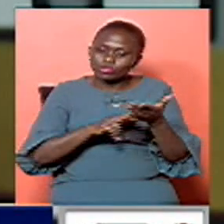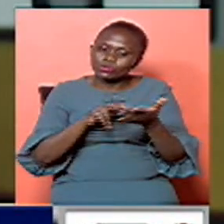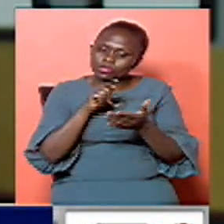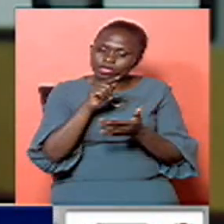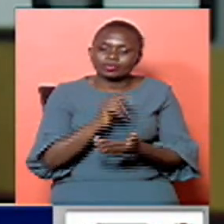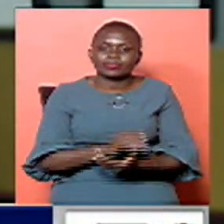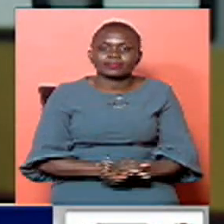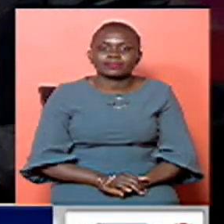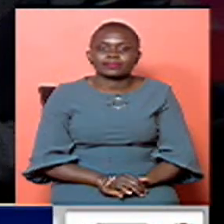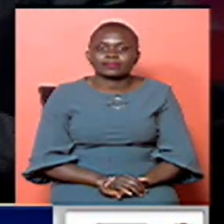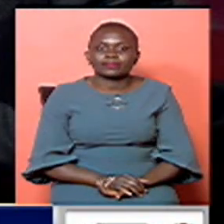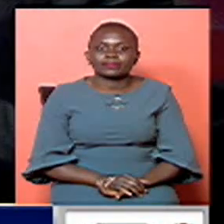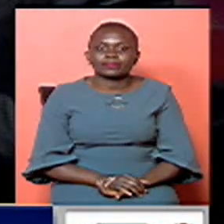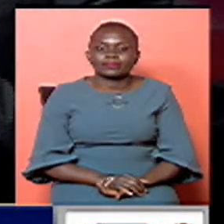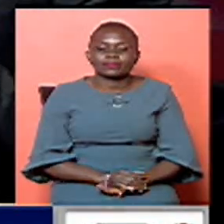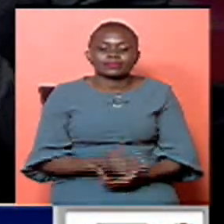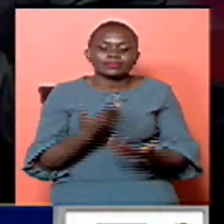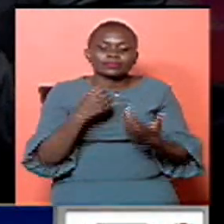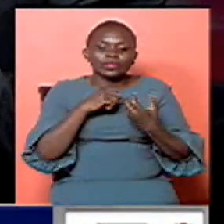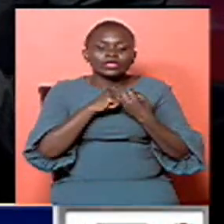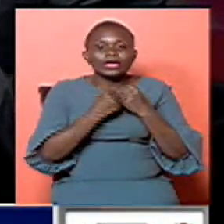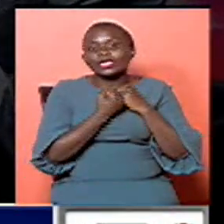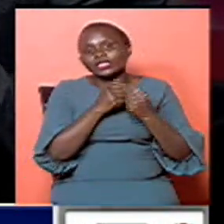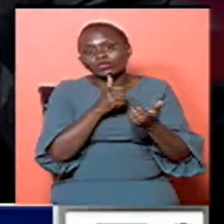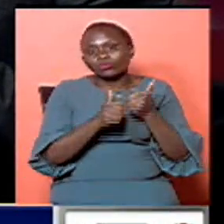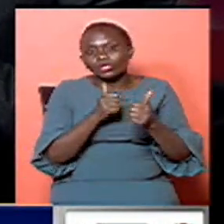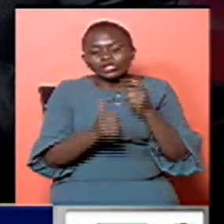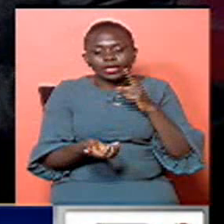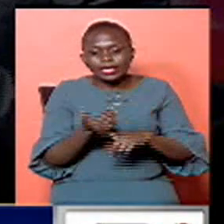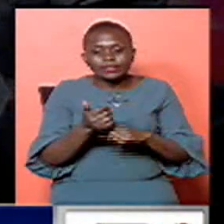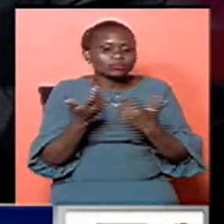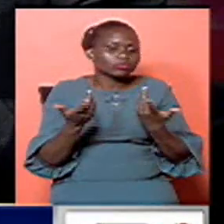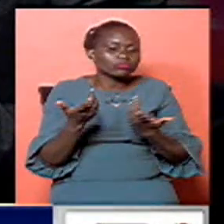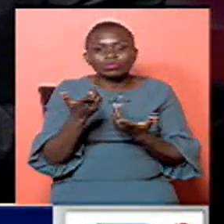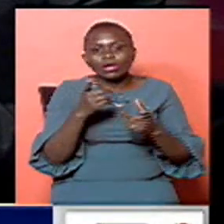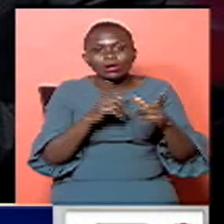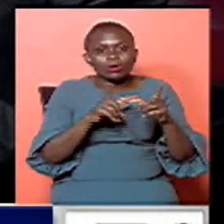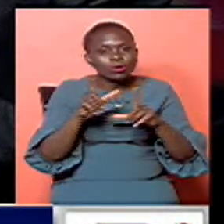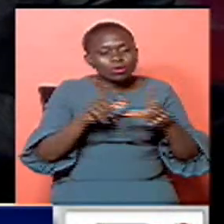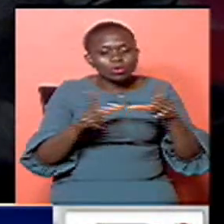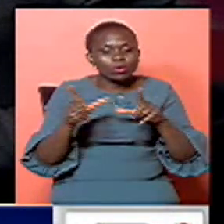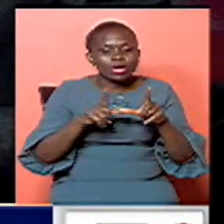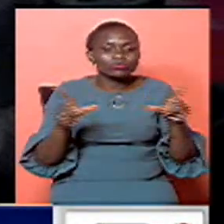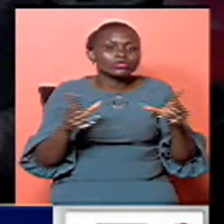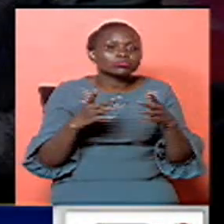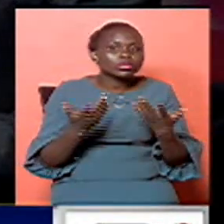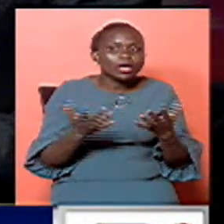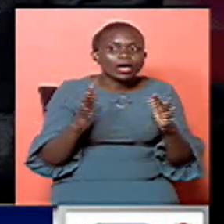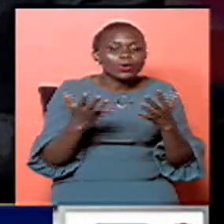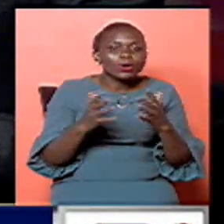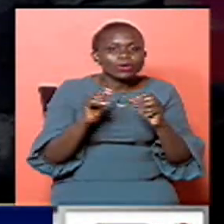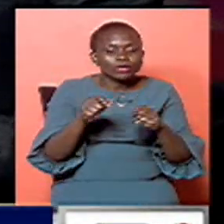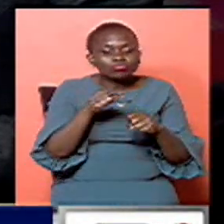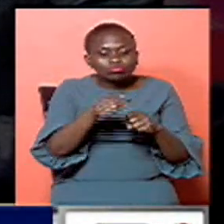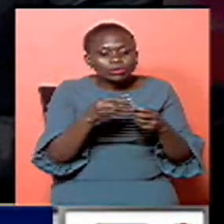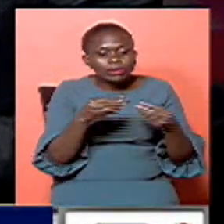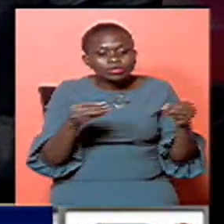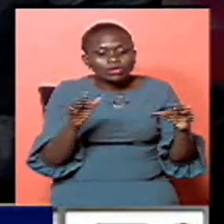it. Now, there have been challenges when it comes to getting local language teaching materials around the country. How far are we going to make these